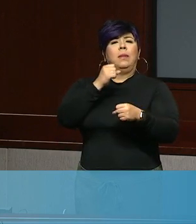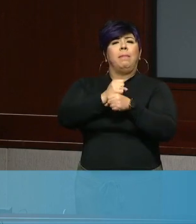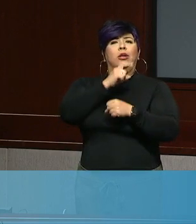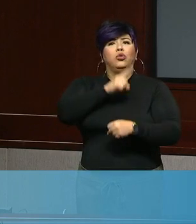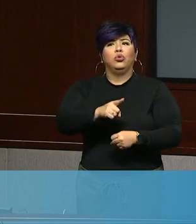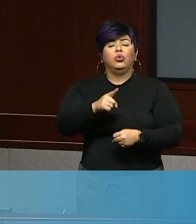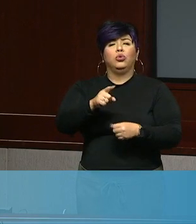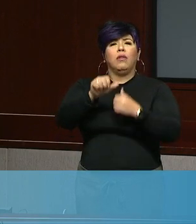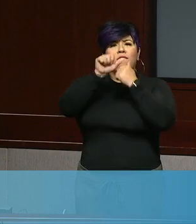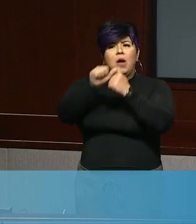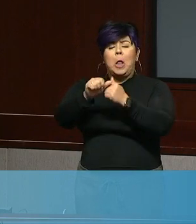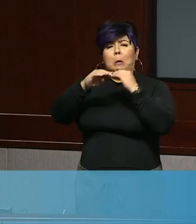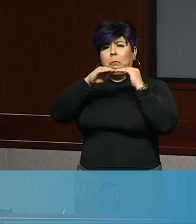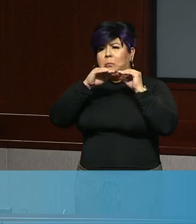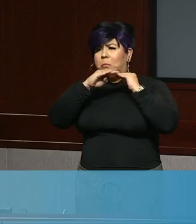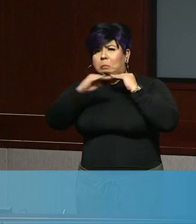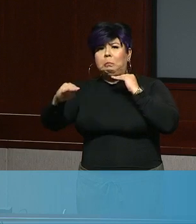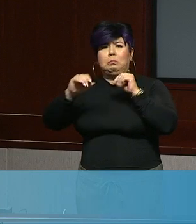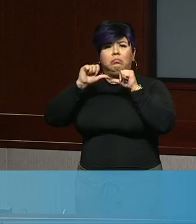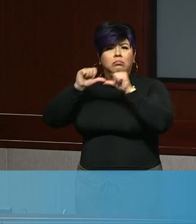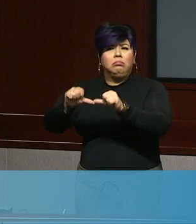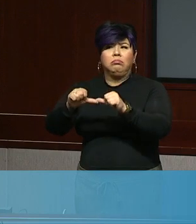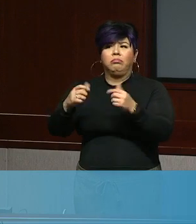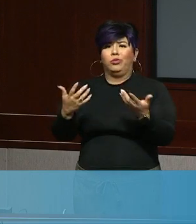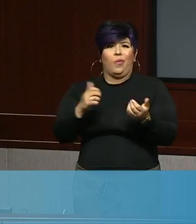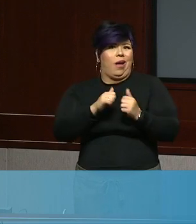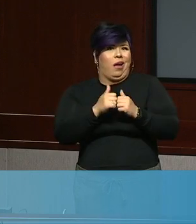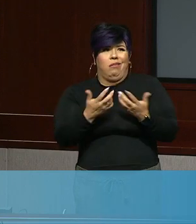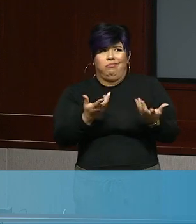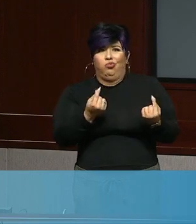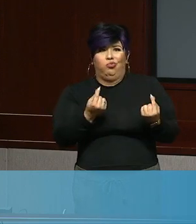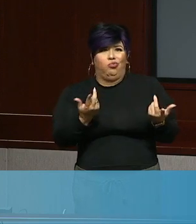too high above this threshold? And do you think that Kern County is at risk of that?